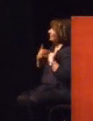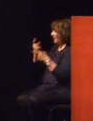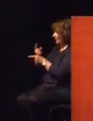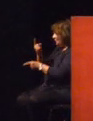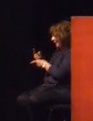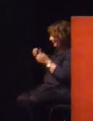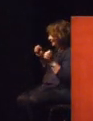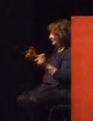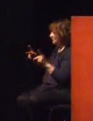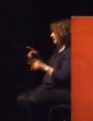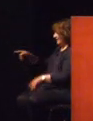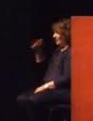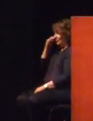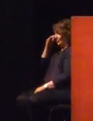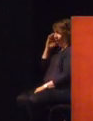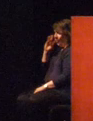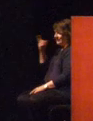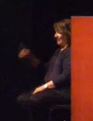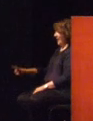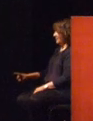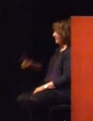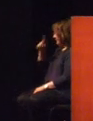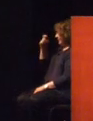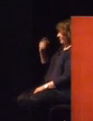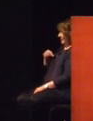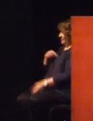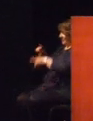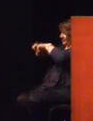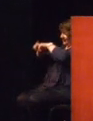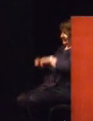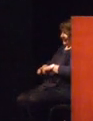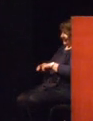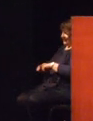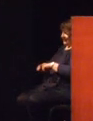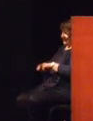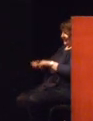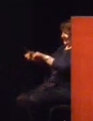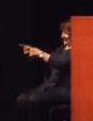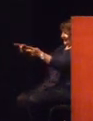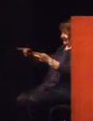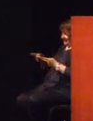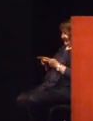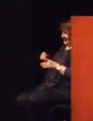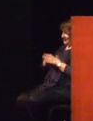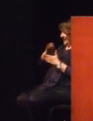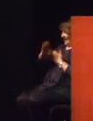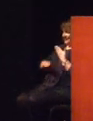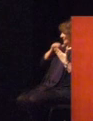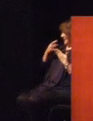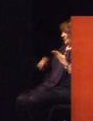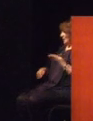regular opportunity that you know is going to come, because relying on space in my calendar has not worked. And